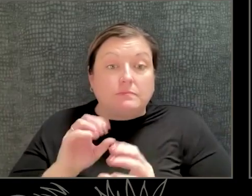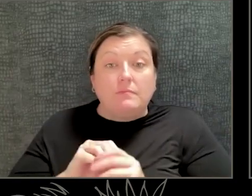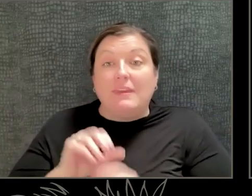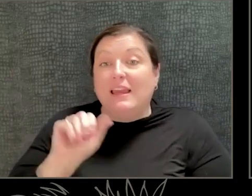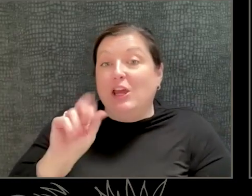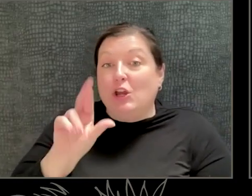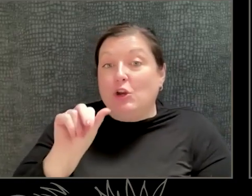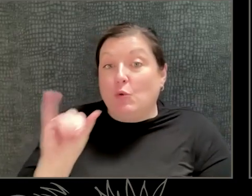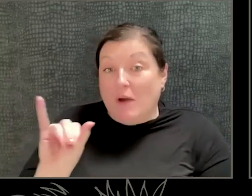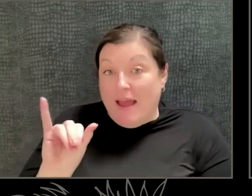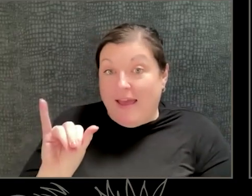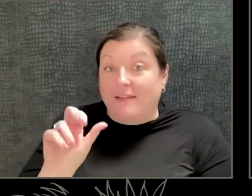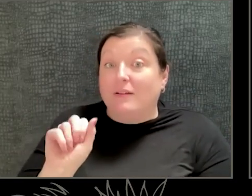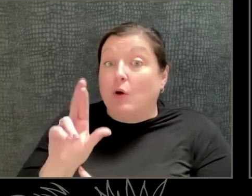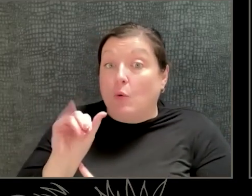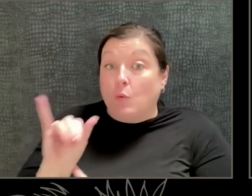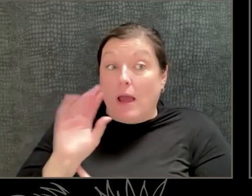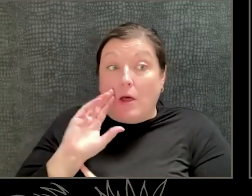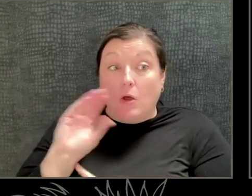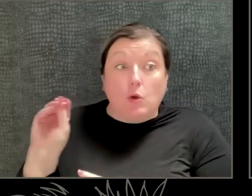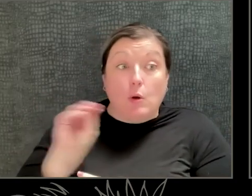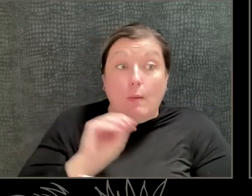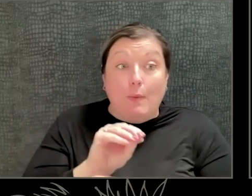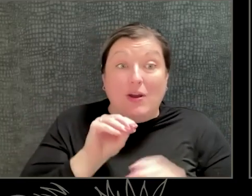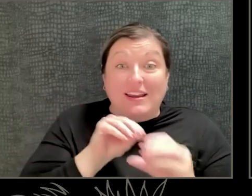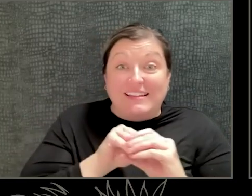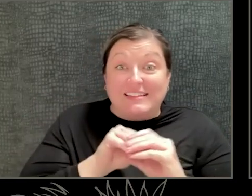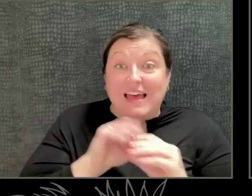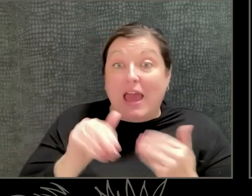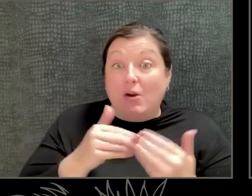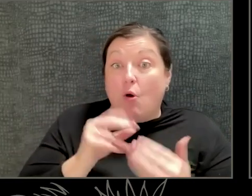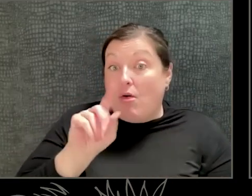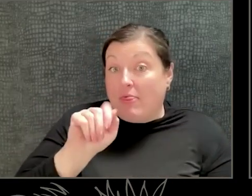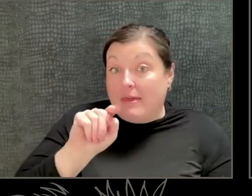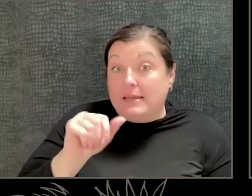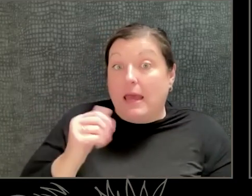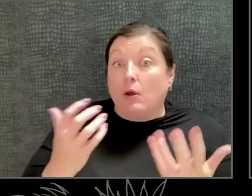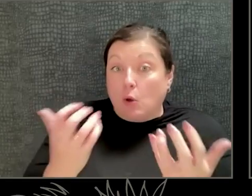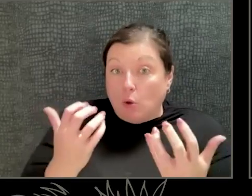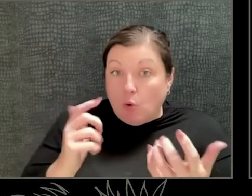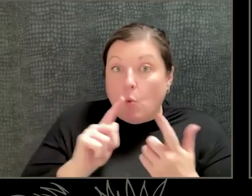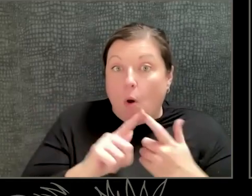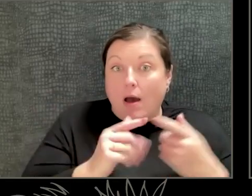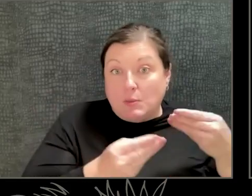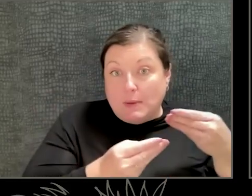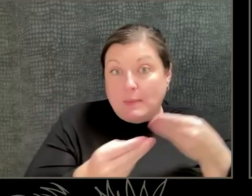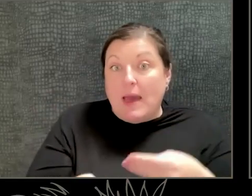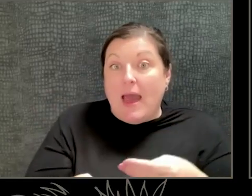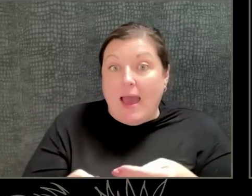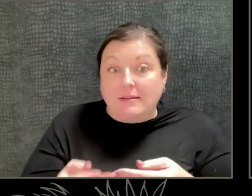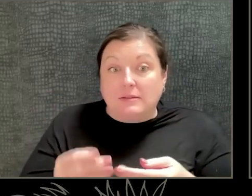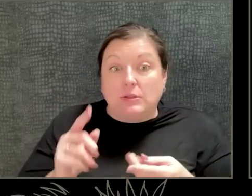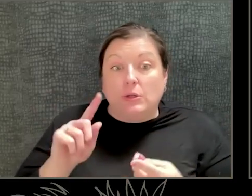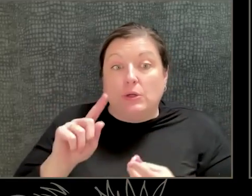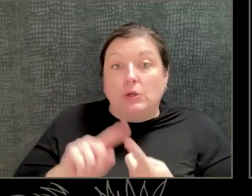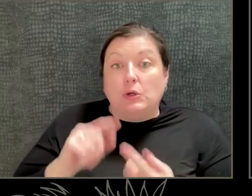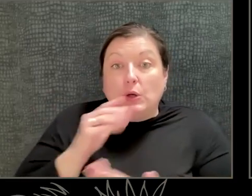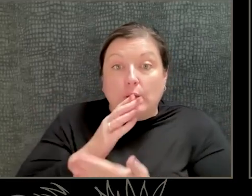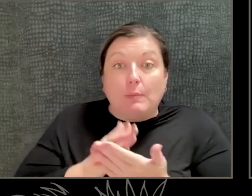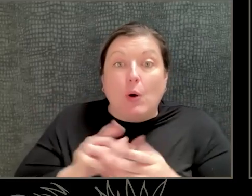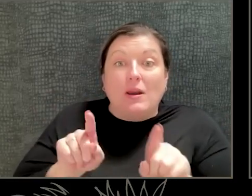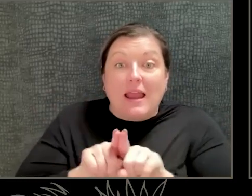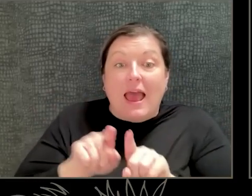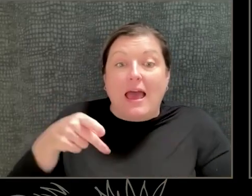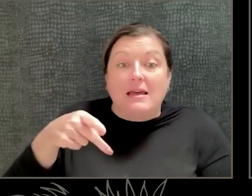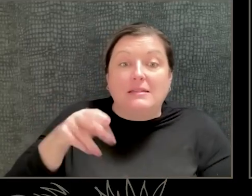So this array, you're going to put inside of it all of the data that you want to be passed to the component as a prop,